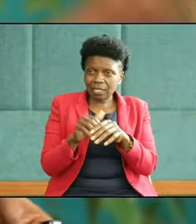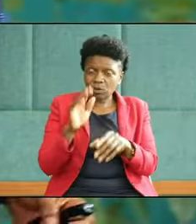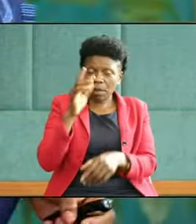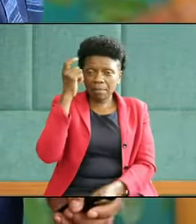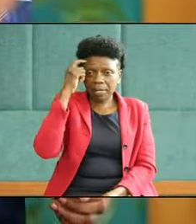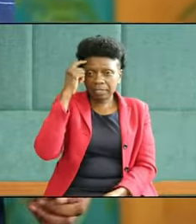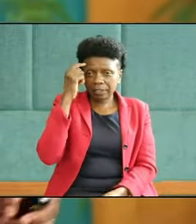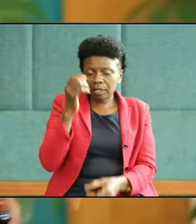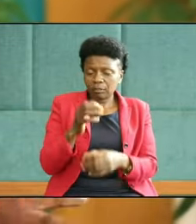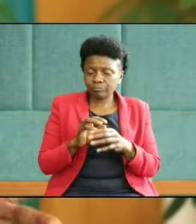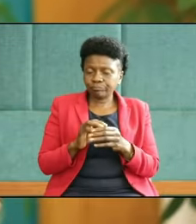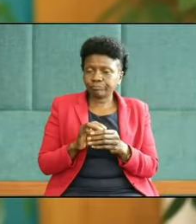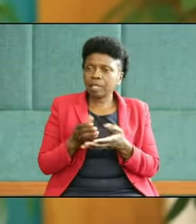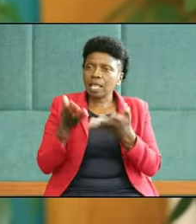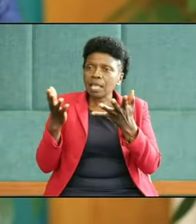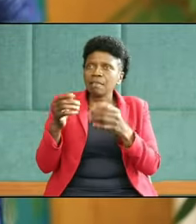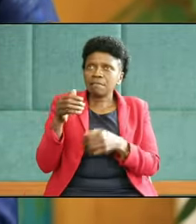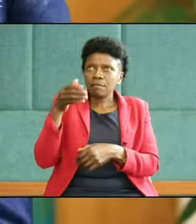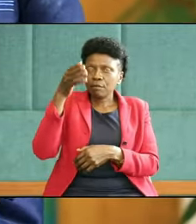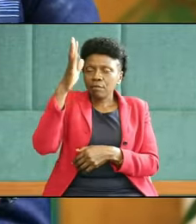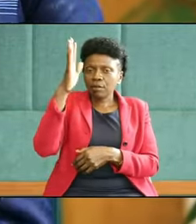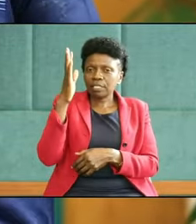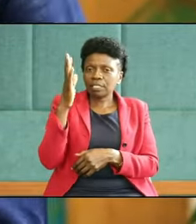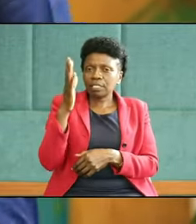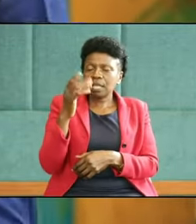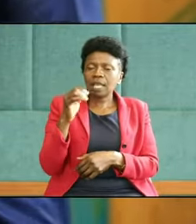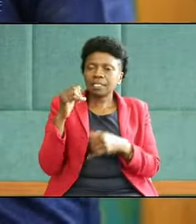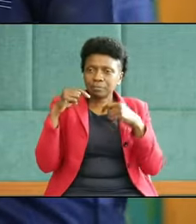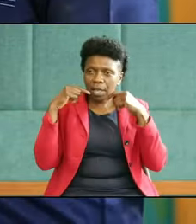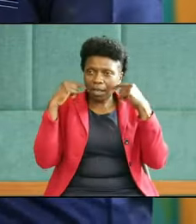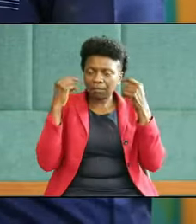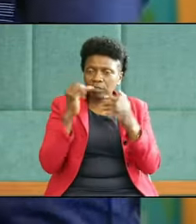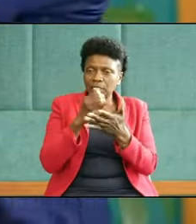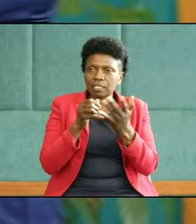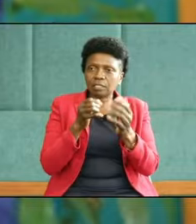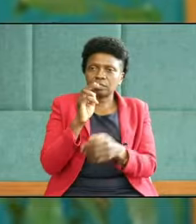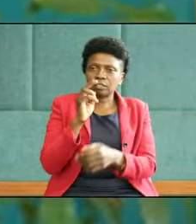put a smile on God's face for just these 2 weeks.